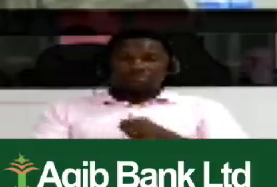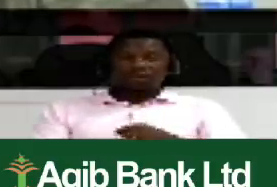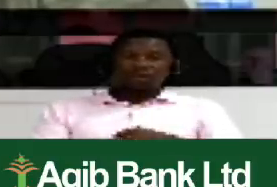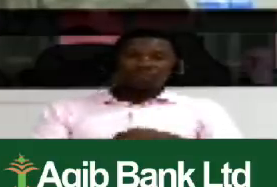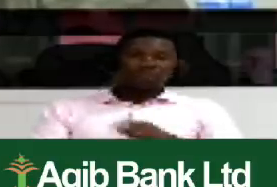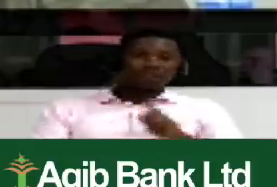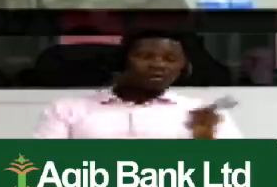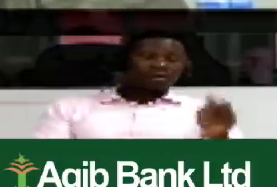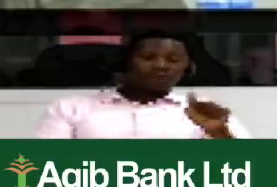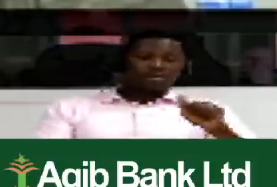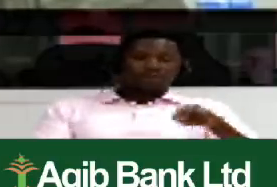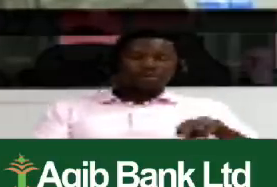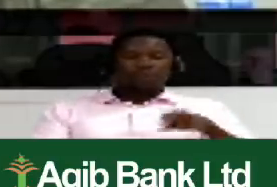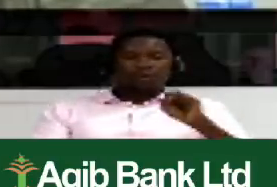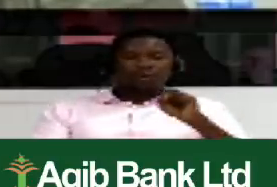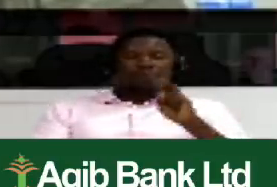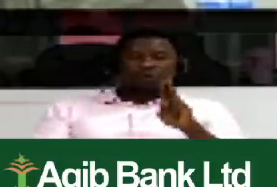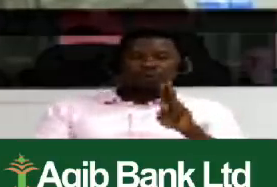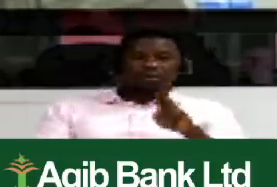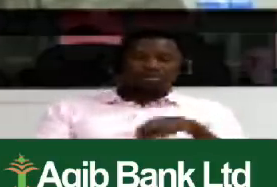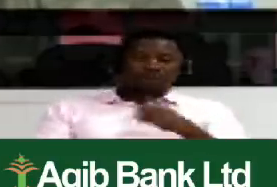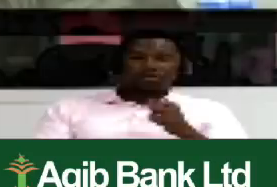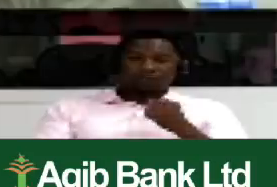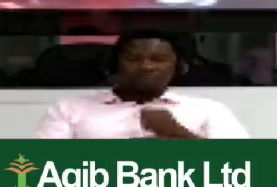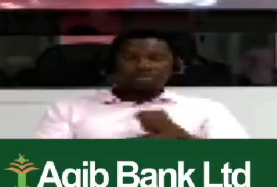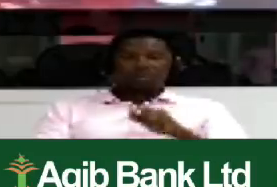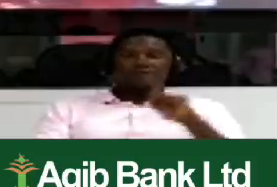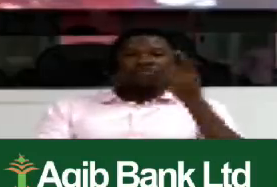GAMSU, and became the first president.